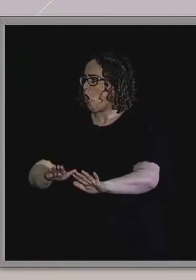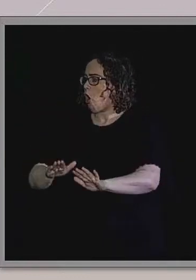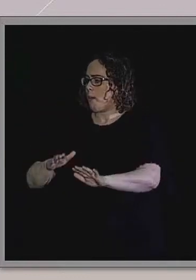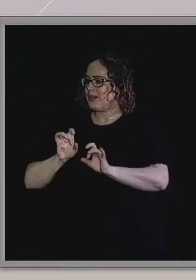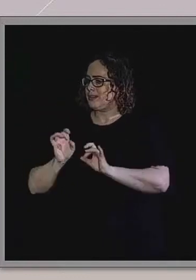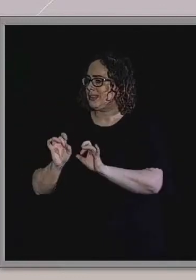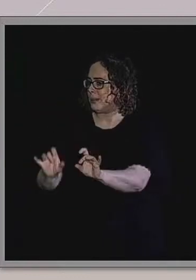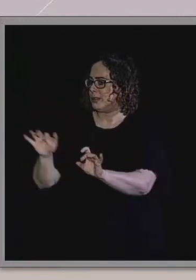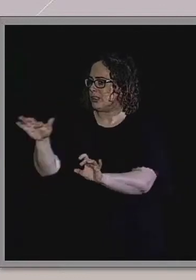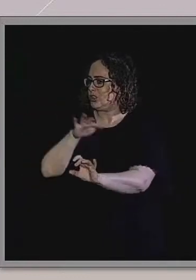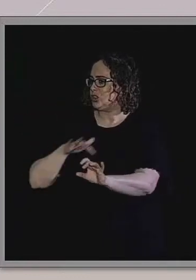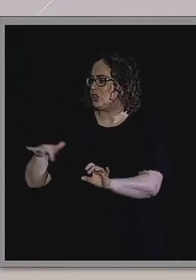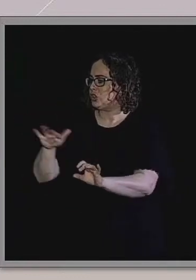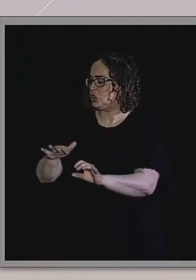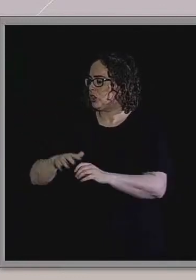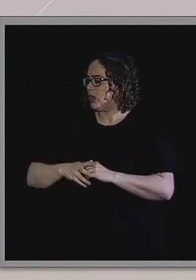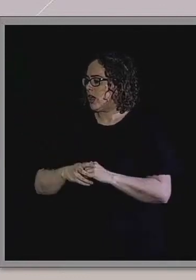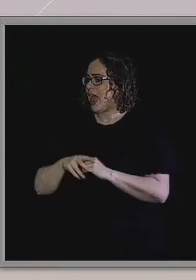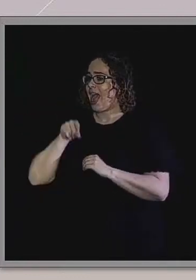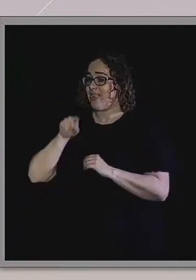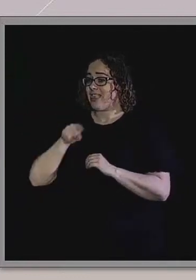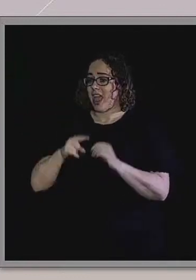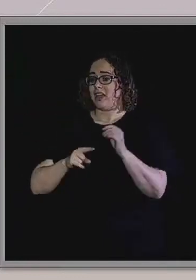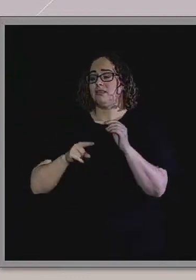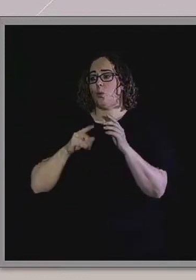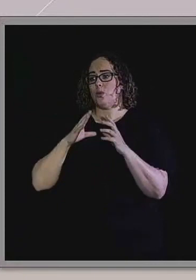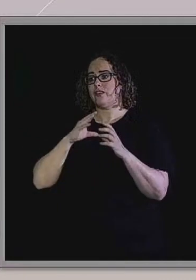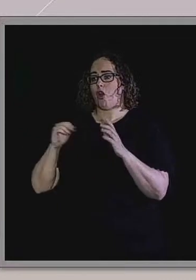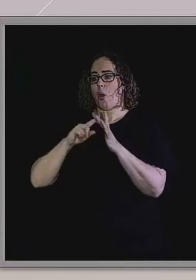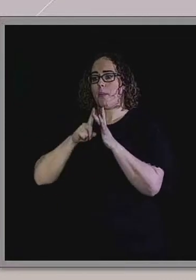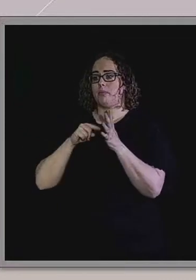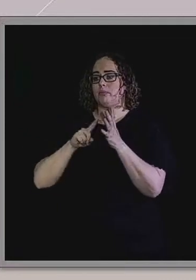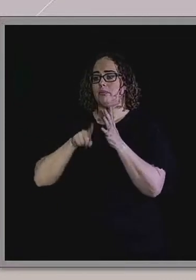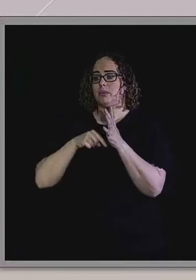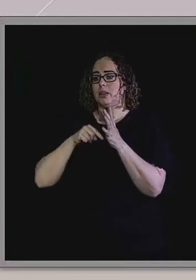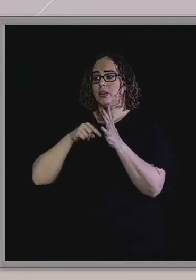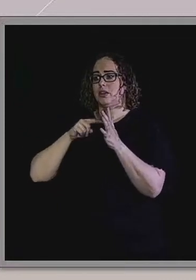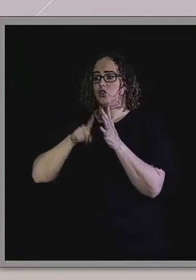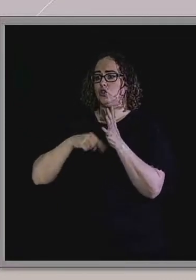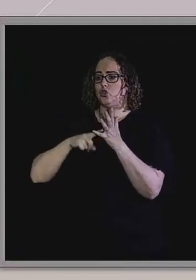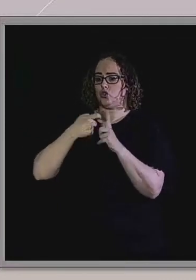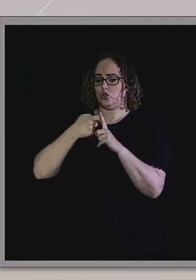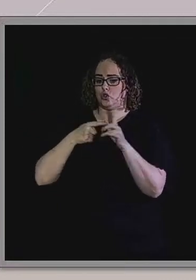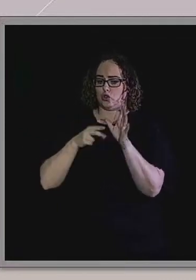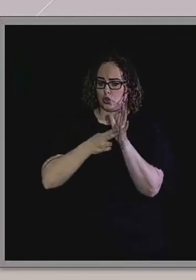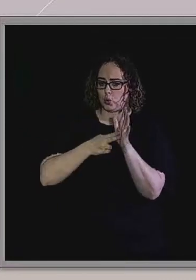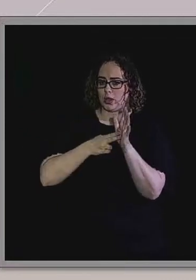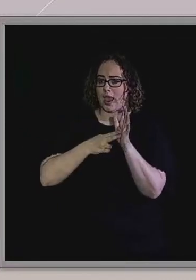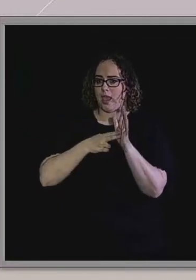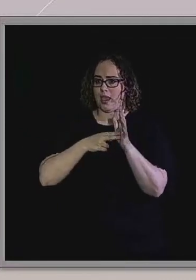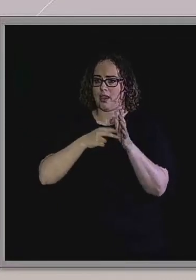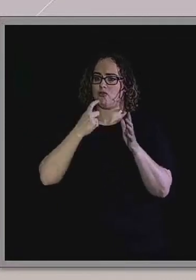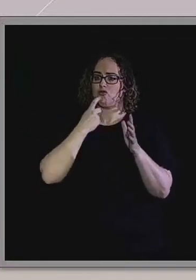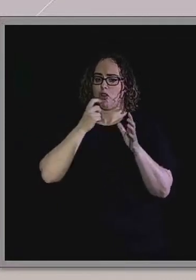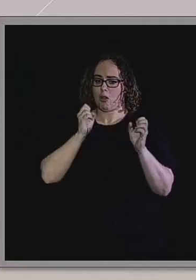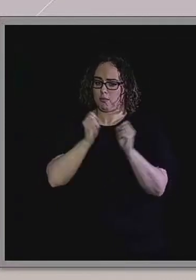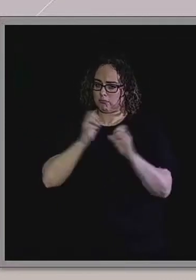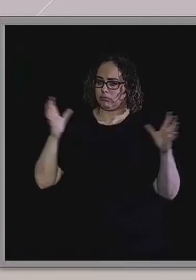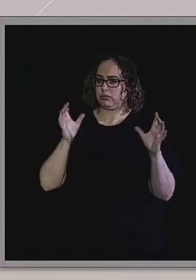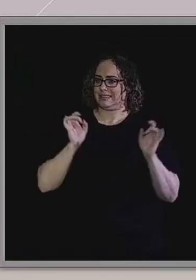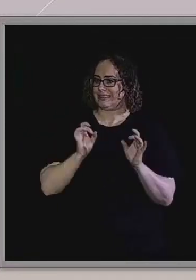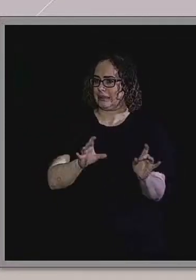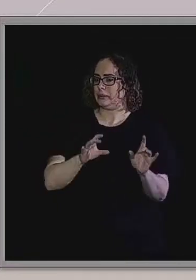then. That was pre-Juukan Gorge, but I think there's potentially a lot more leverage you could get by going to the federal government and putting the pressure there.